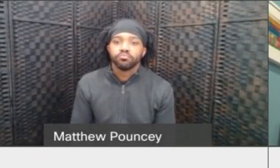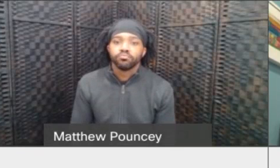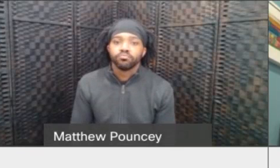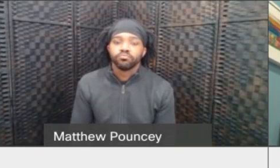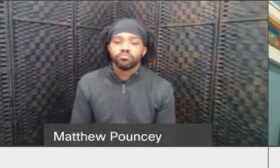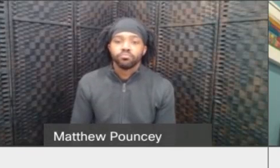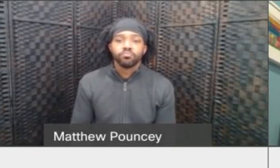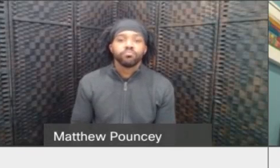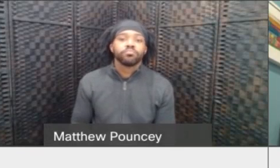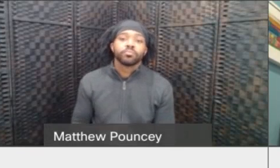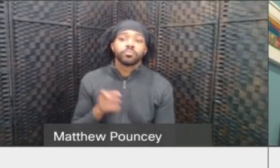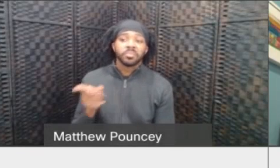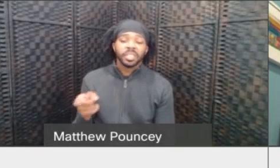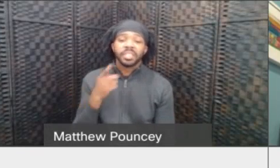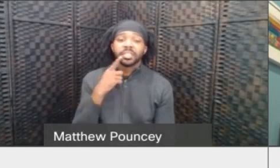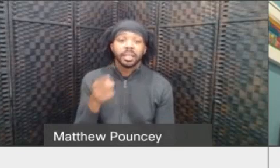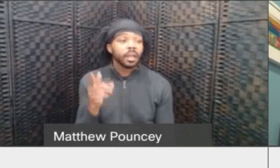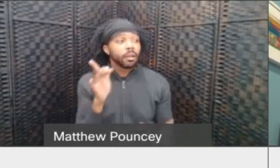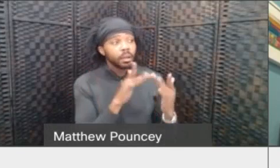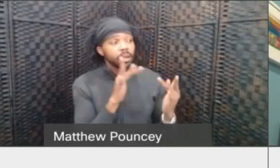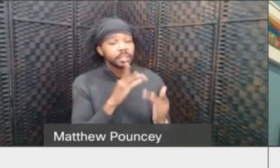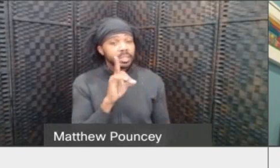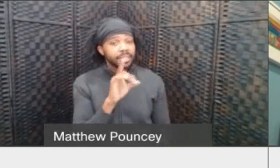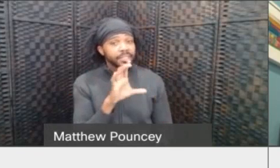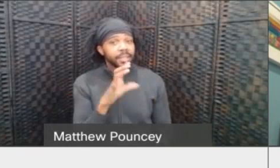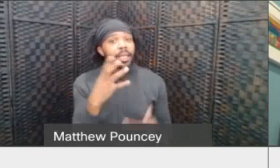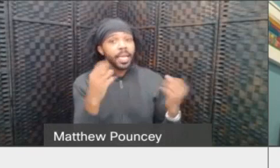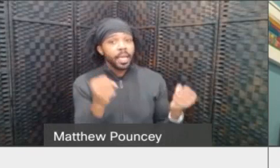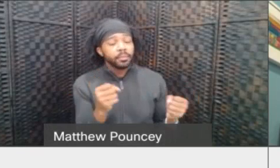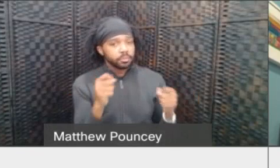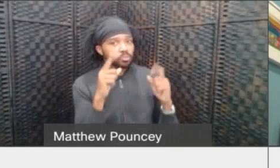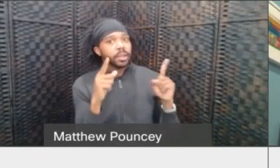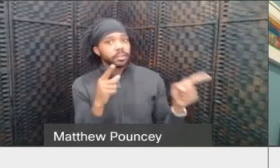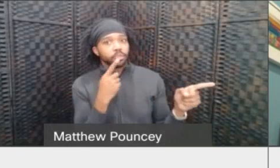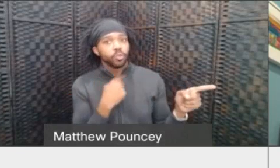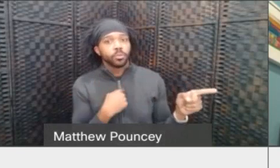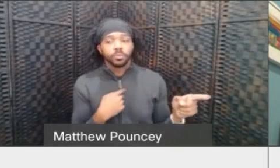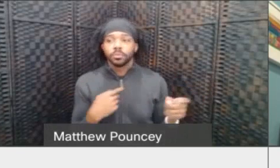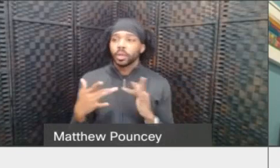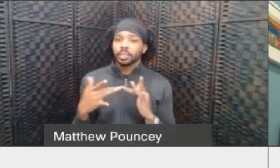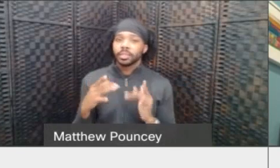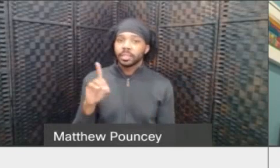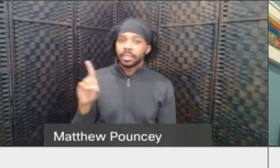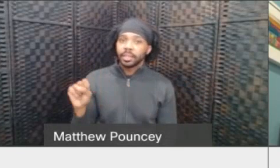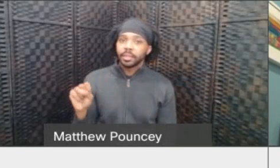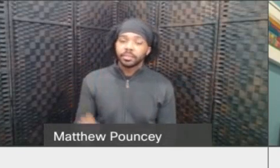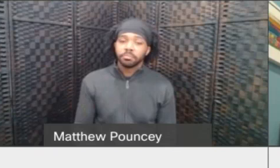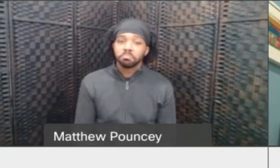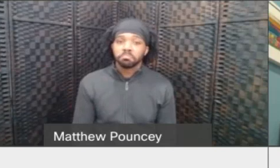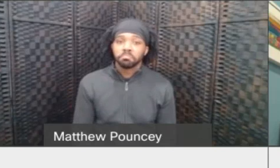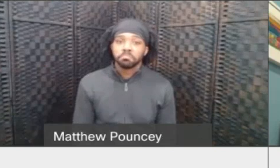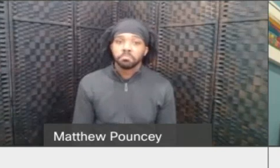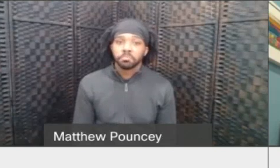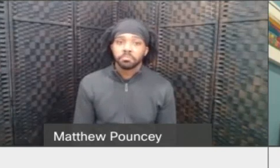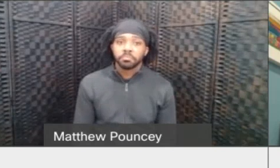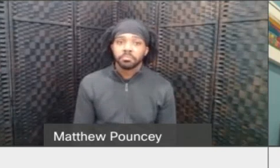Yeah, it says that she also reached out to DC Health. She was surprised that they directed her back to DDS. Yes,